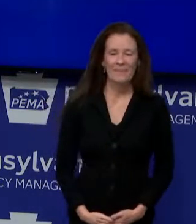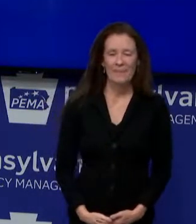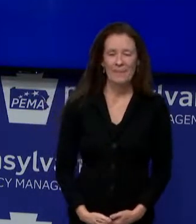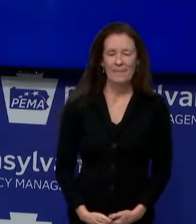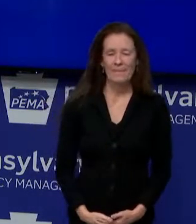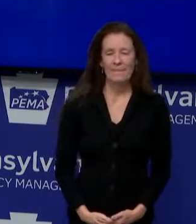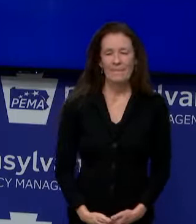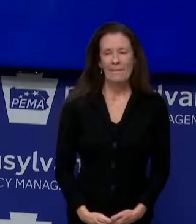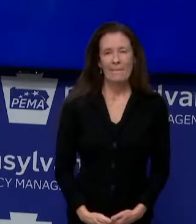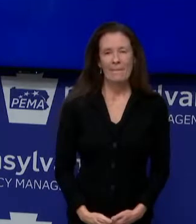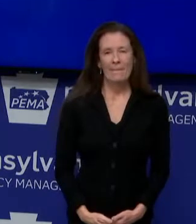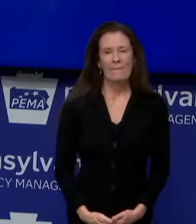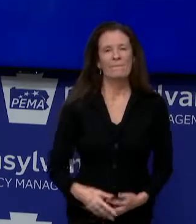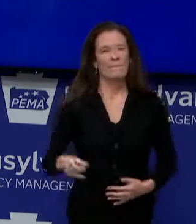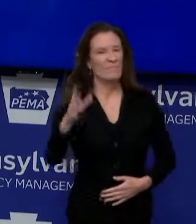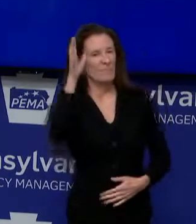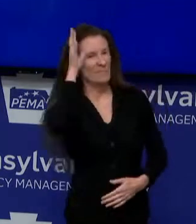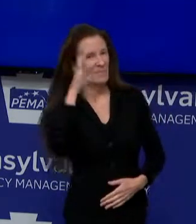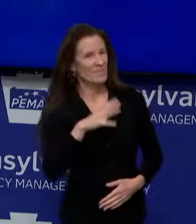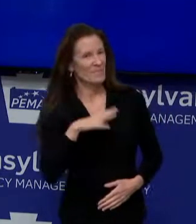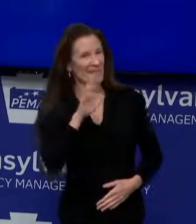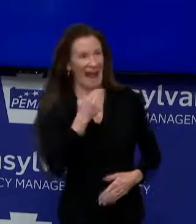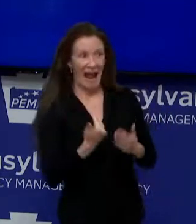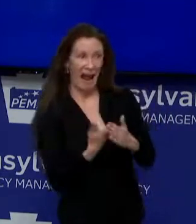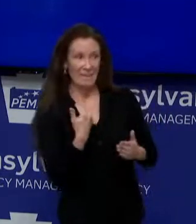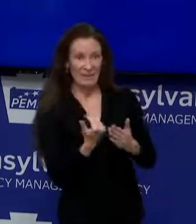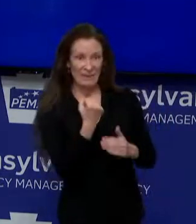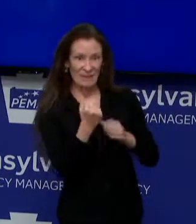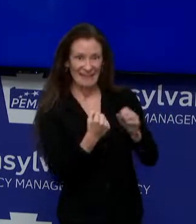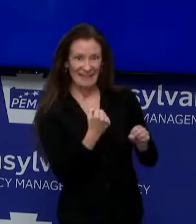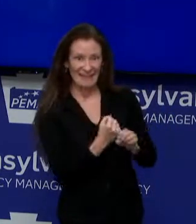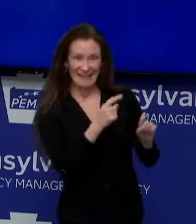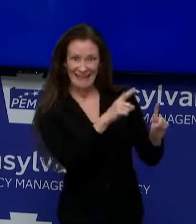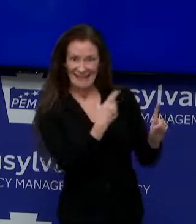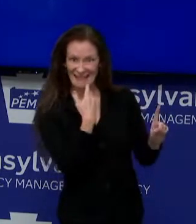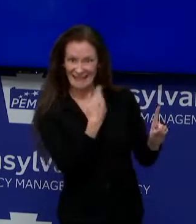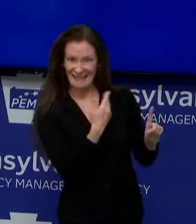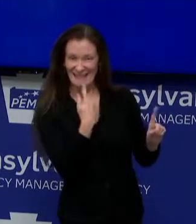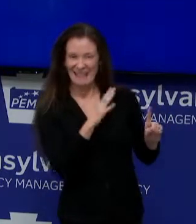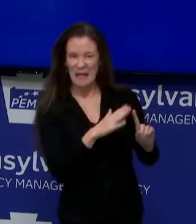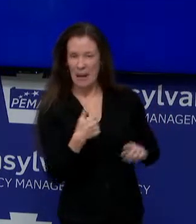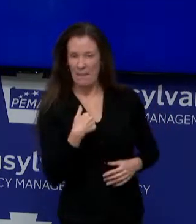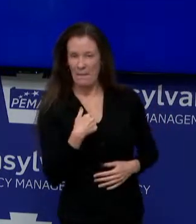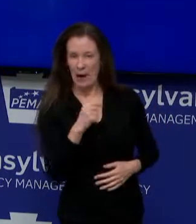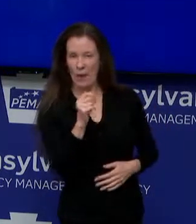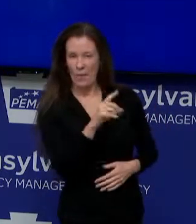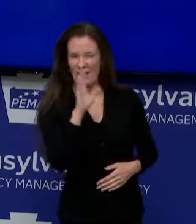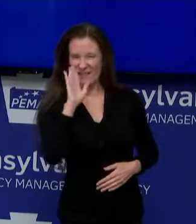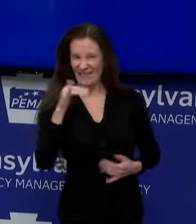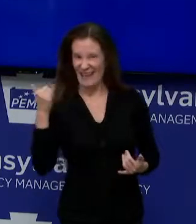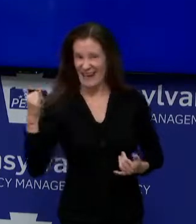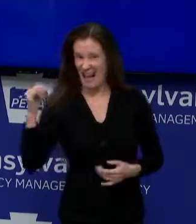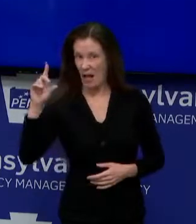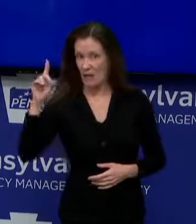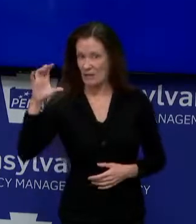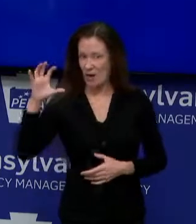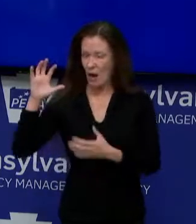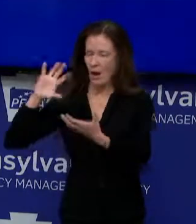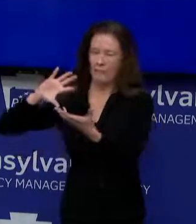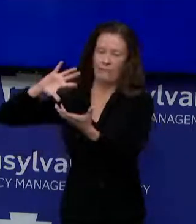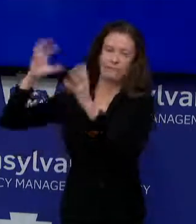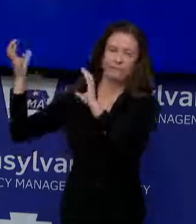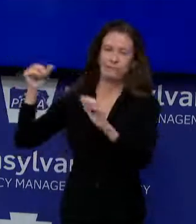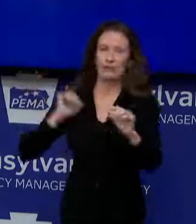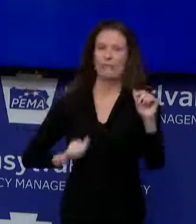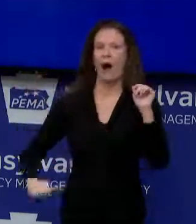Happy New Year, everybody. Thank you for doing this. Governor, actually, my question, and I know the drama's in Washington, D.C. today, but my question's for Kathy Boockvar regarding the